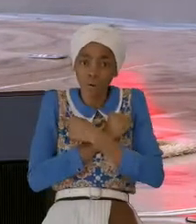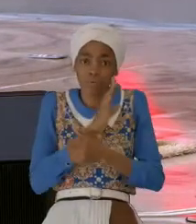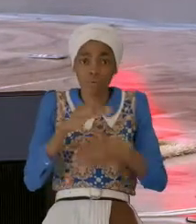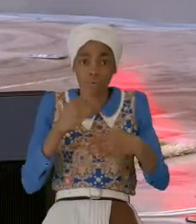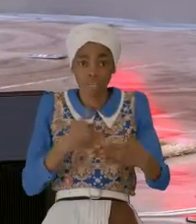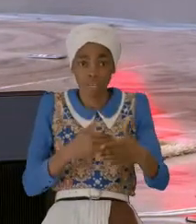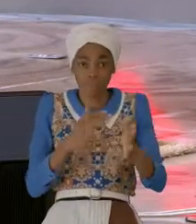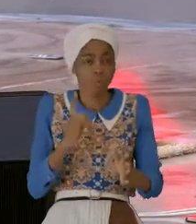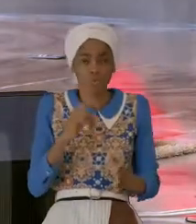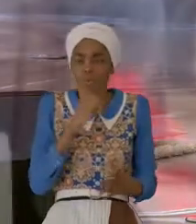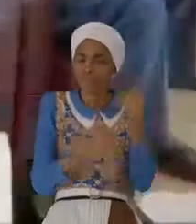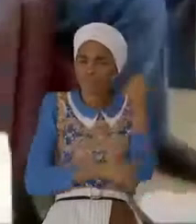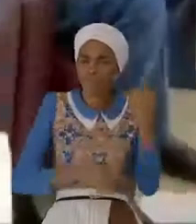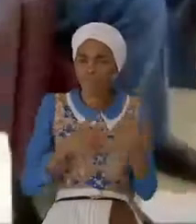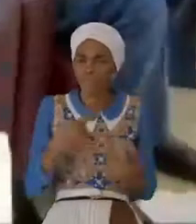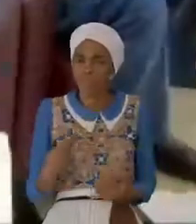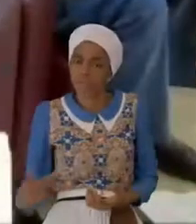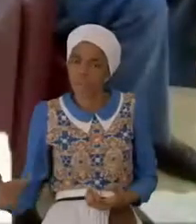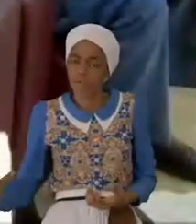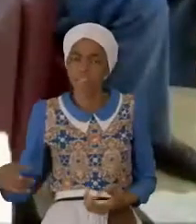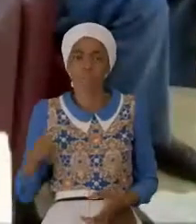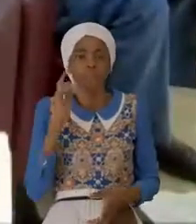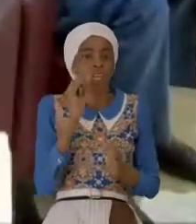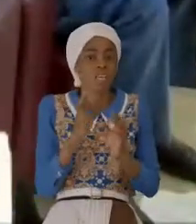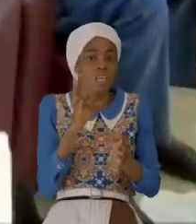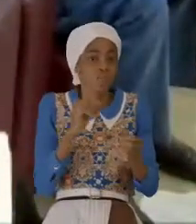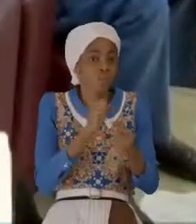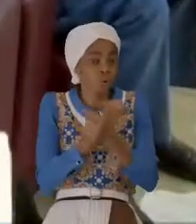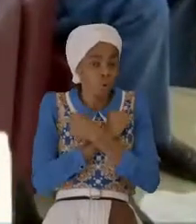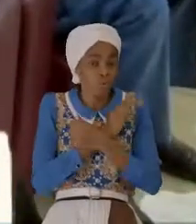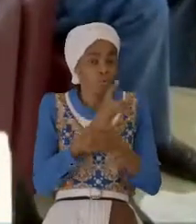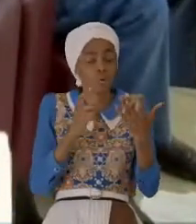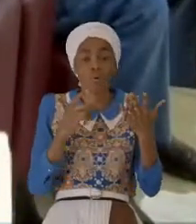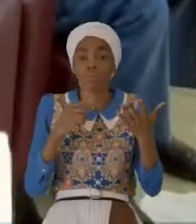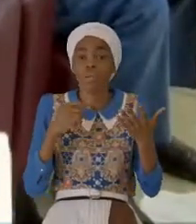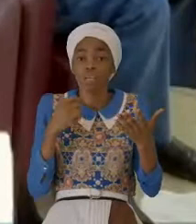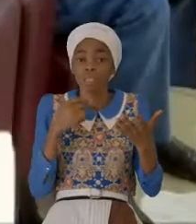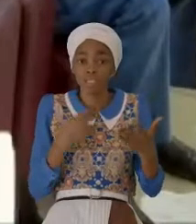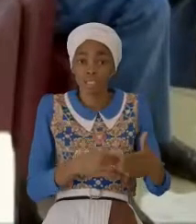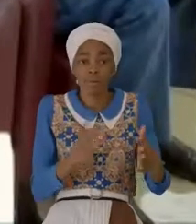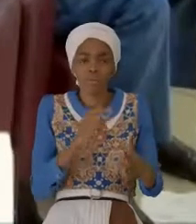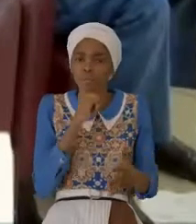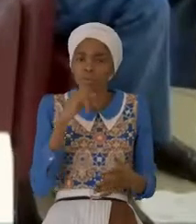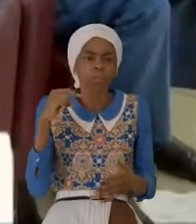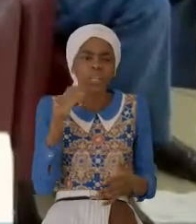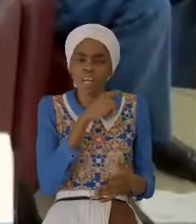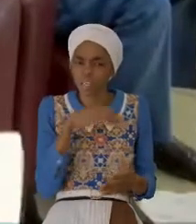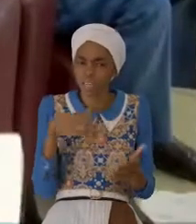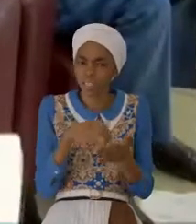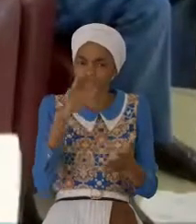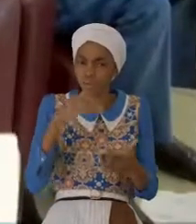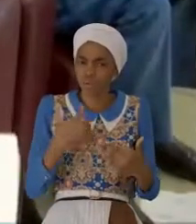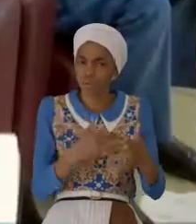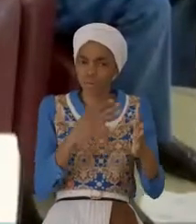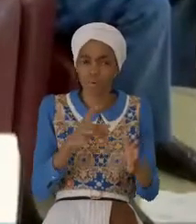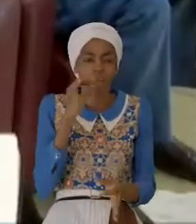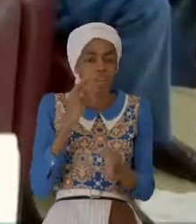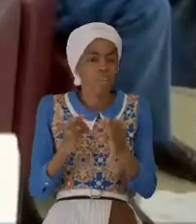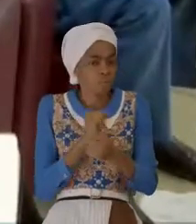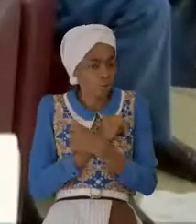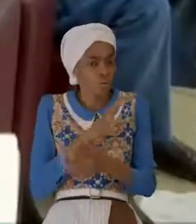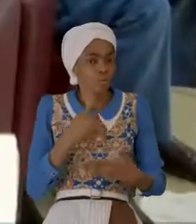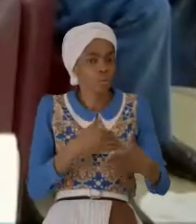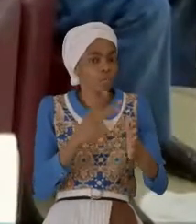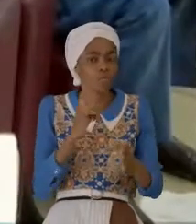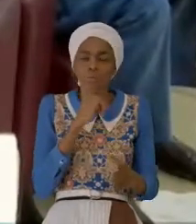his property if you love your neighbor you'll not be a false witness against him if you love your neighbor you will not covet anything in